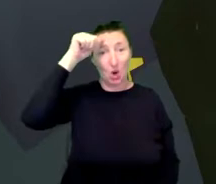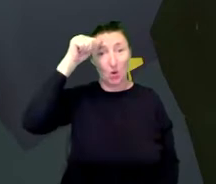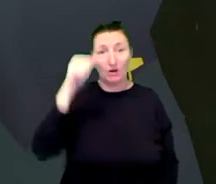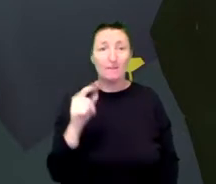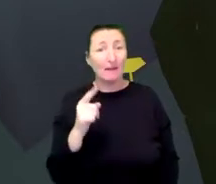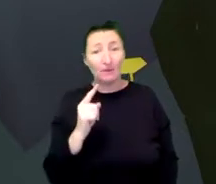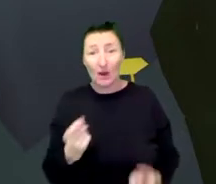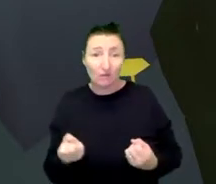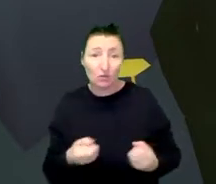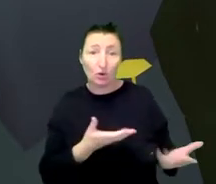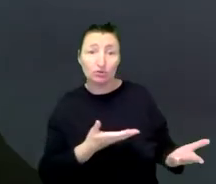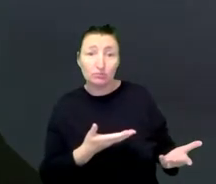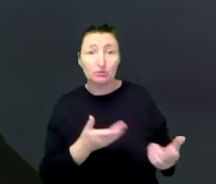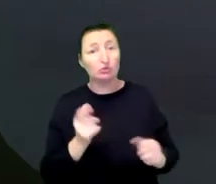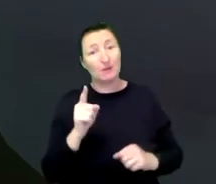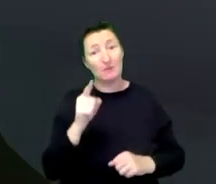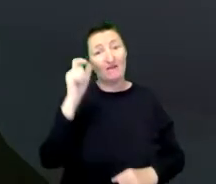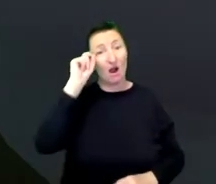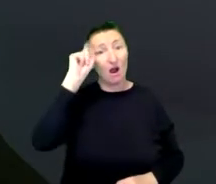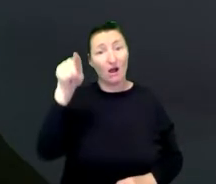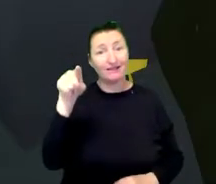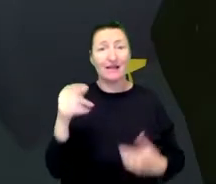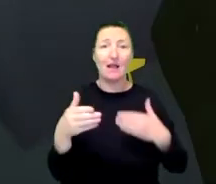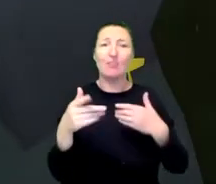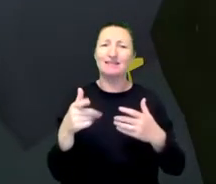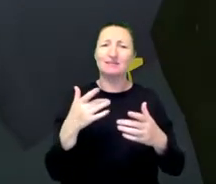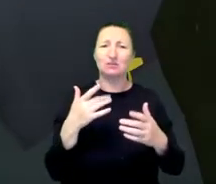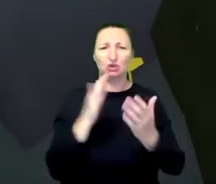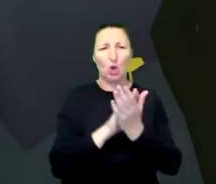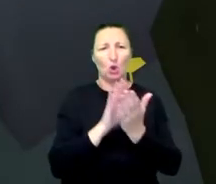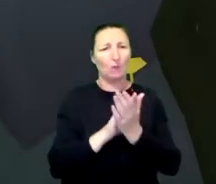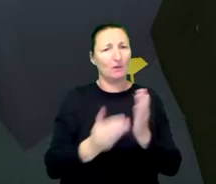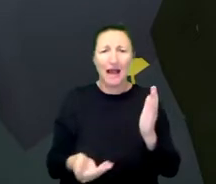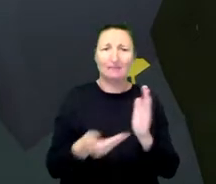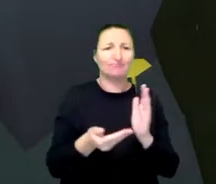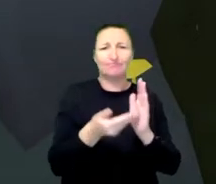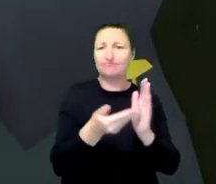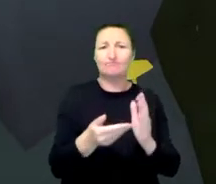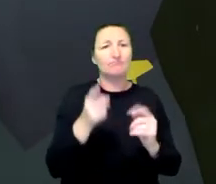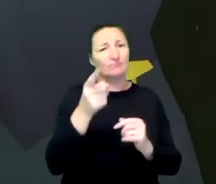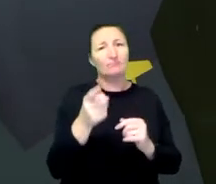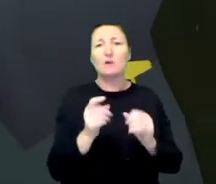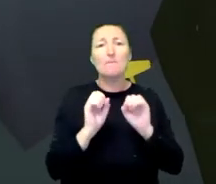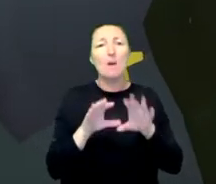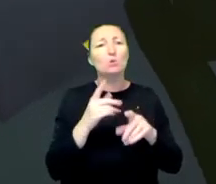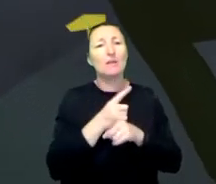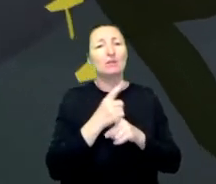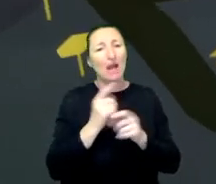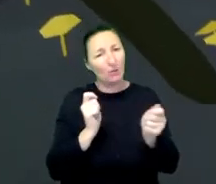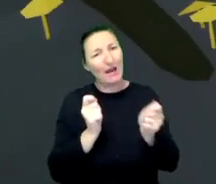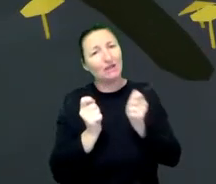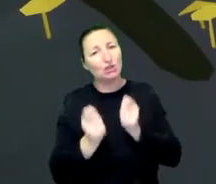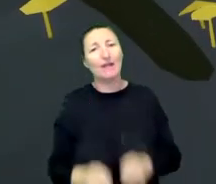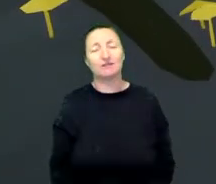Mm-hmm. Maybe you know something else. Yeah. Exactly. This is a living document. Yeah. Please post in the chat. Cool.